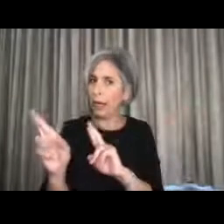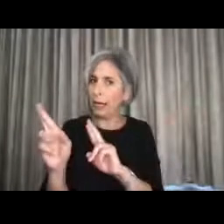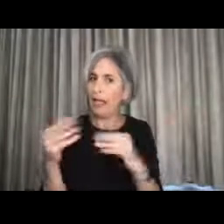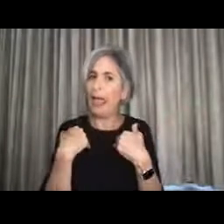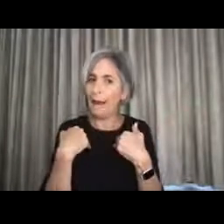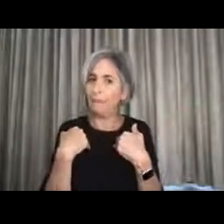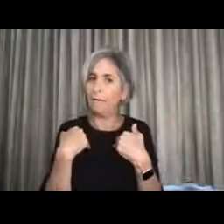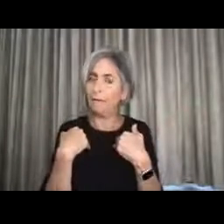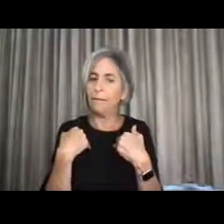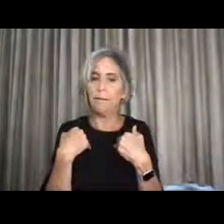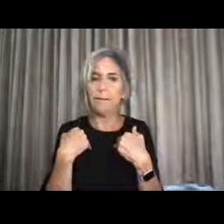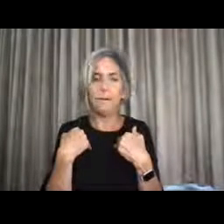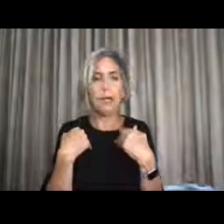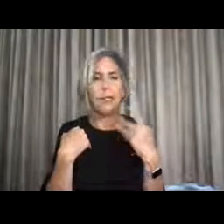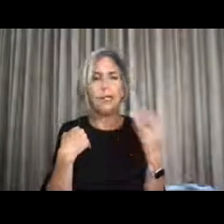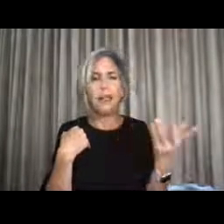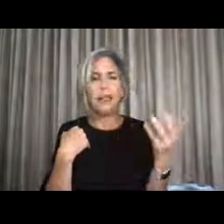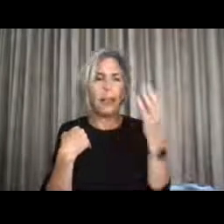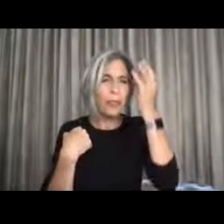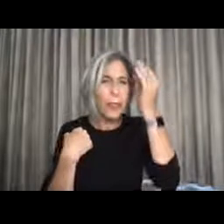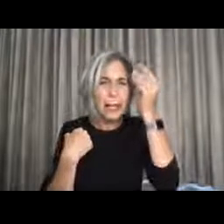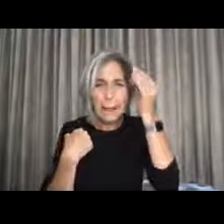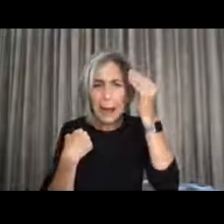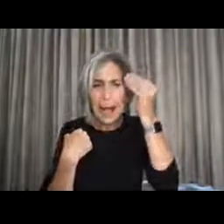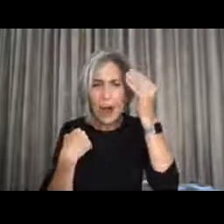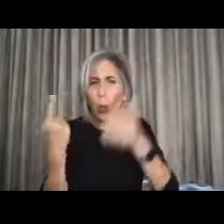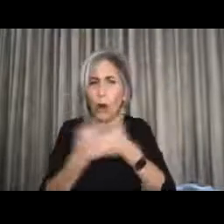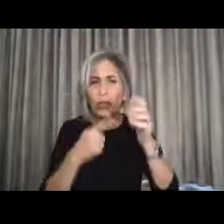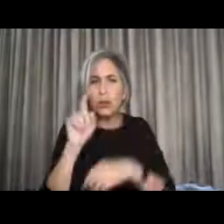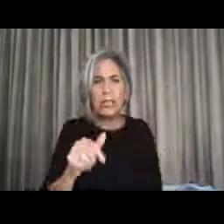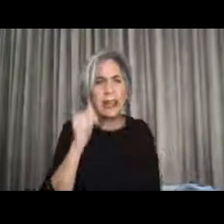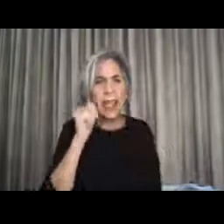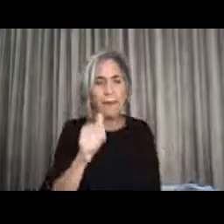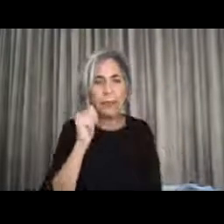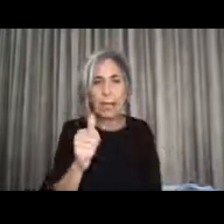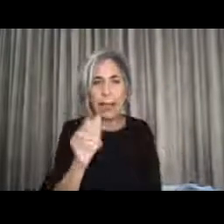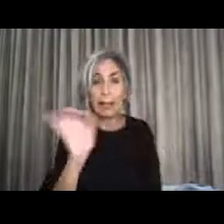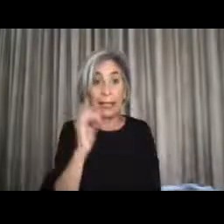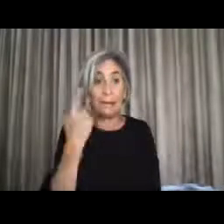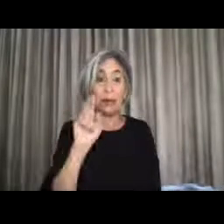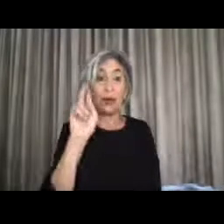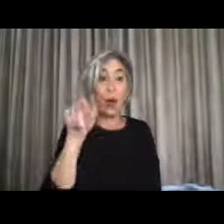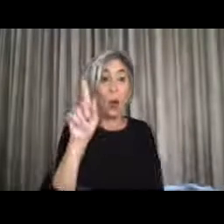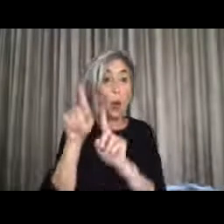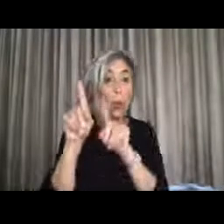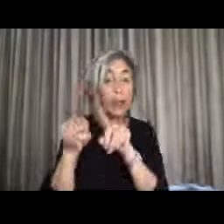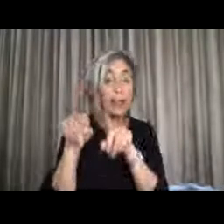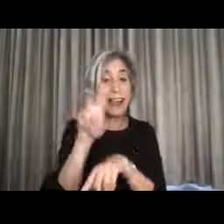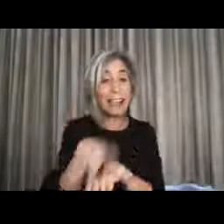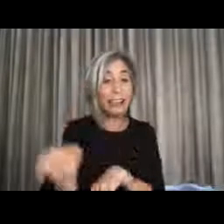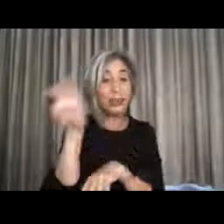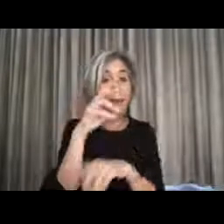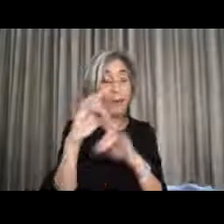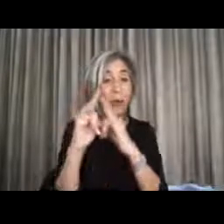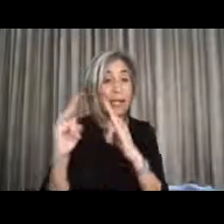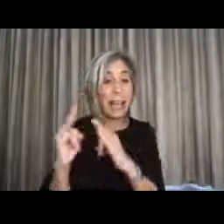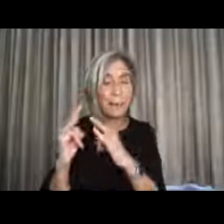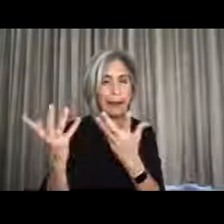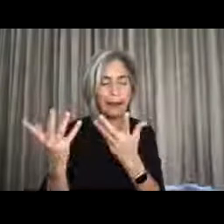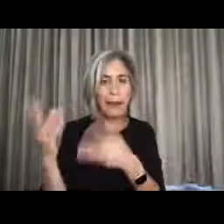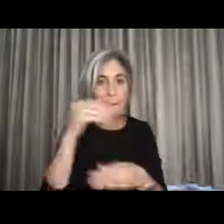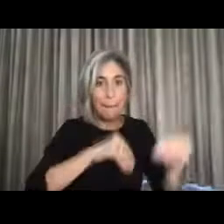So think about how much stuff you need to take care of yourself day to day, just like a camping trip, and now pack it up in a way that's easy to move. So whether you